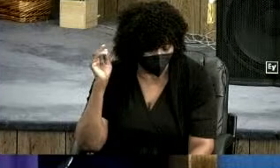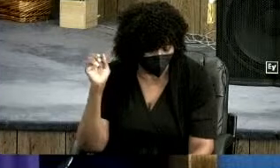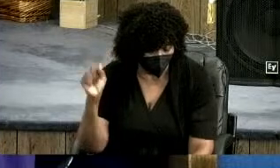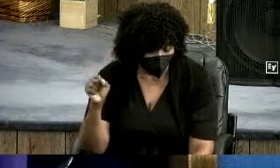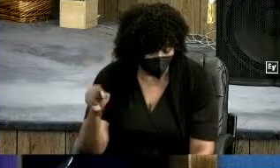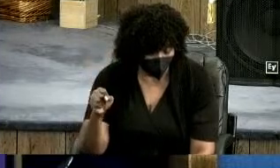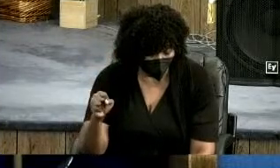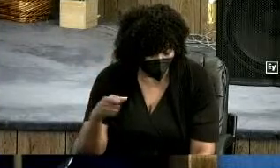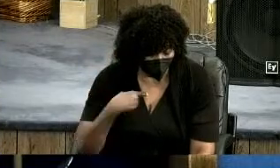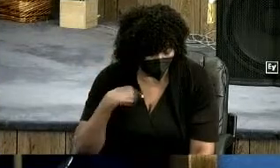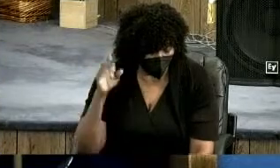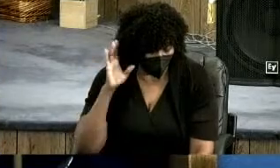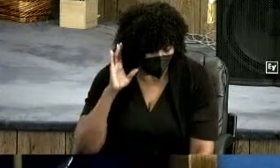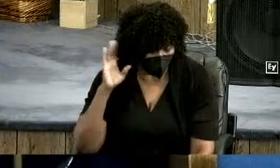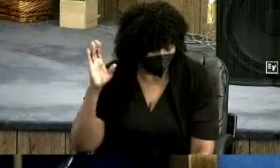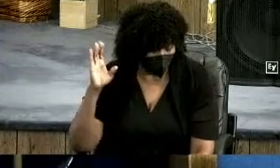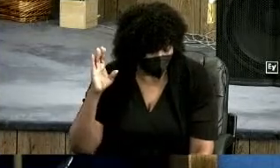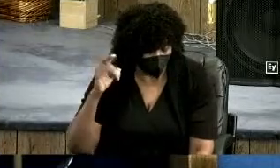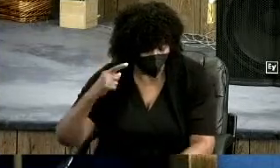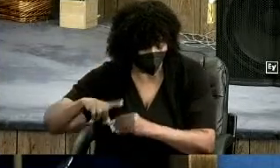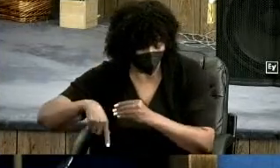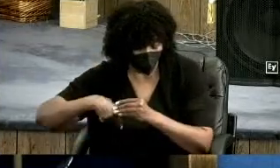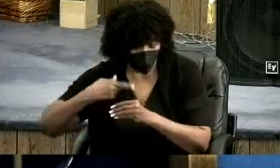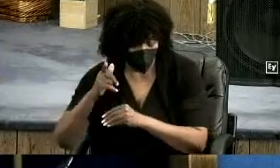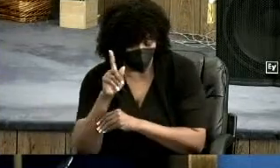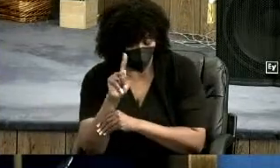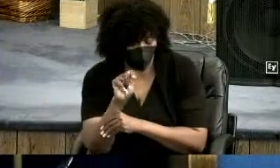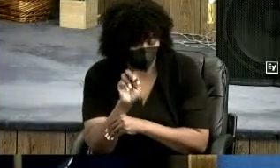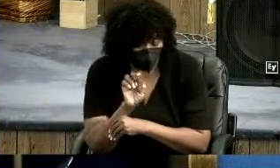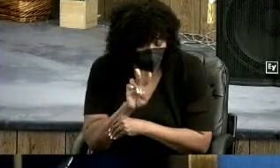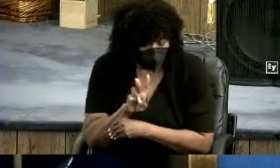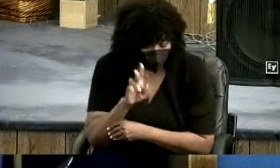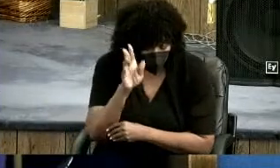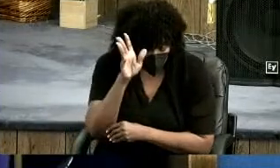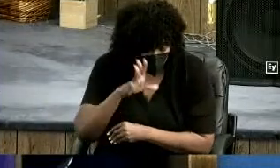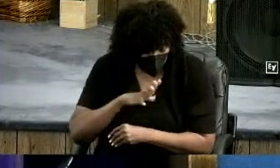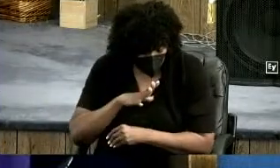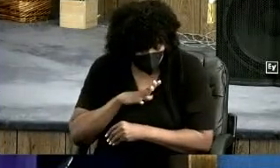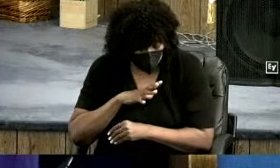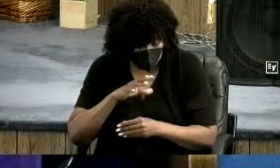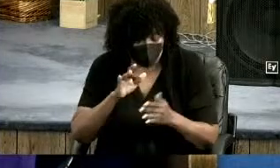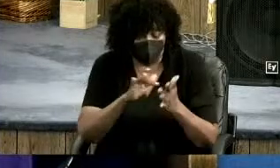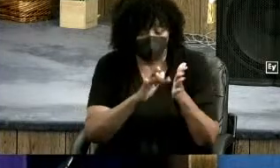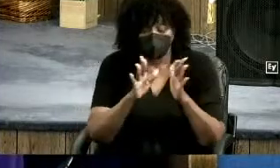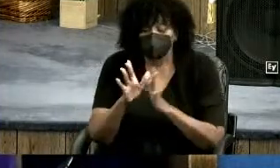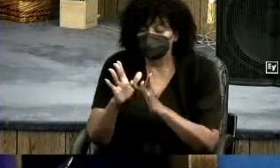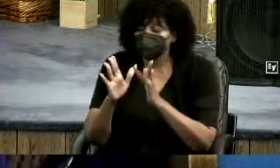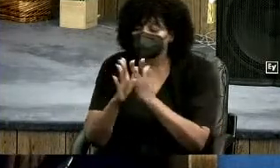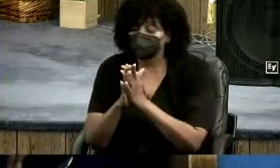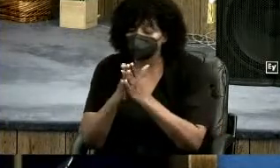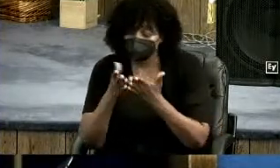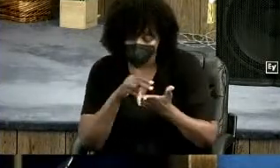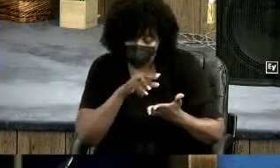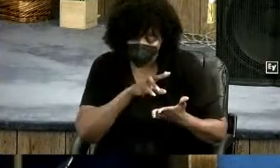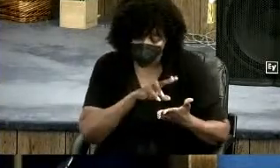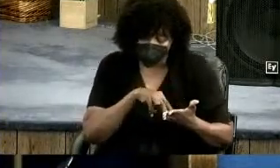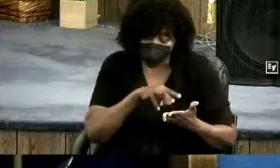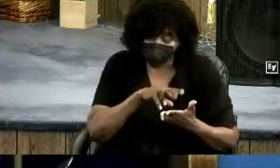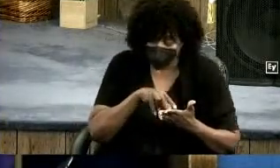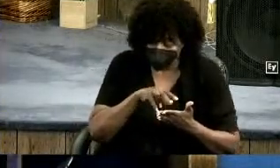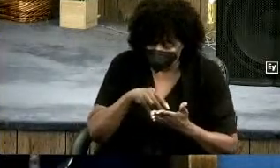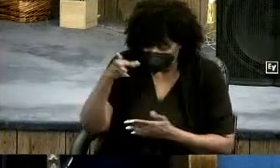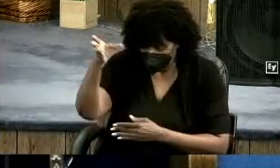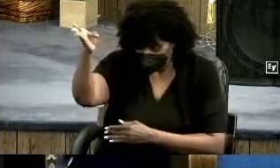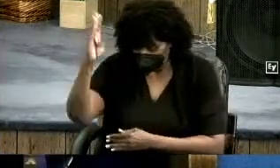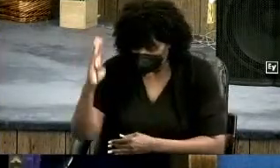I heard what the newsman said, but I went to the word and I heard, Lord, what you said. Now, don't you know